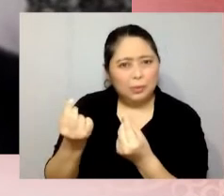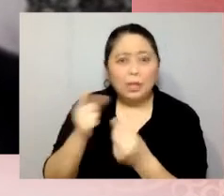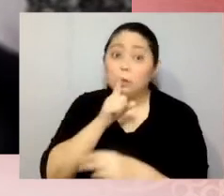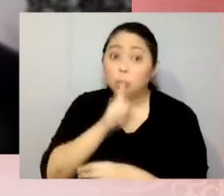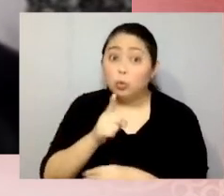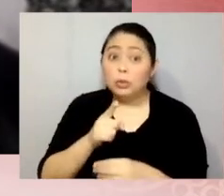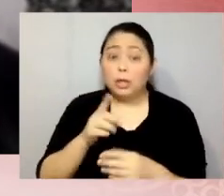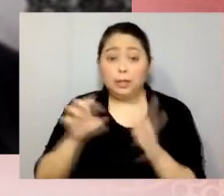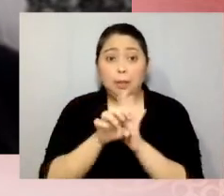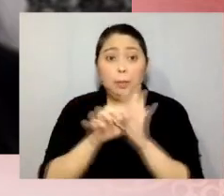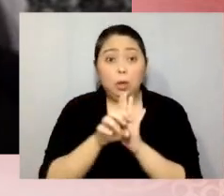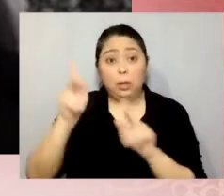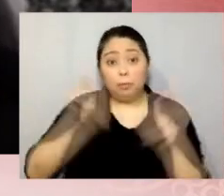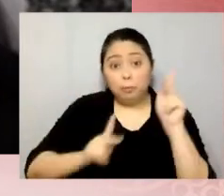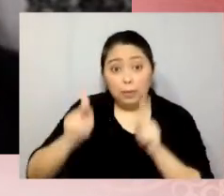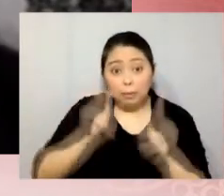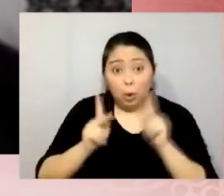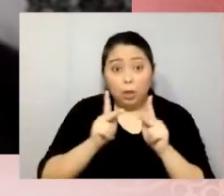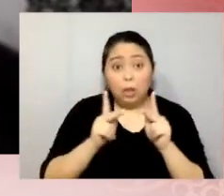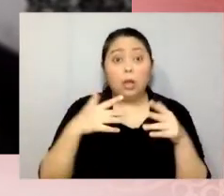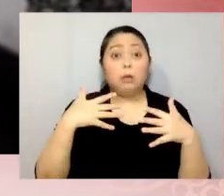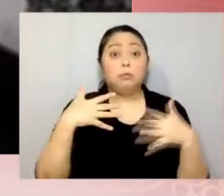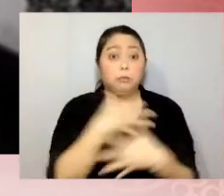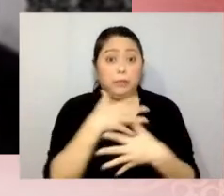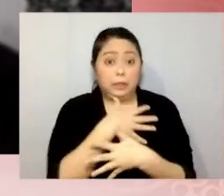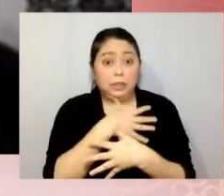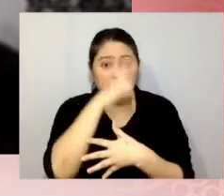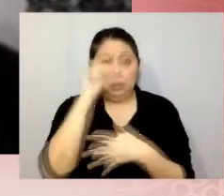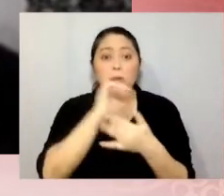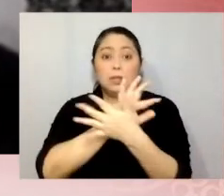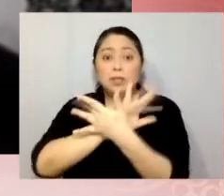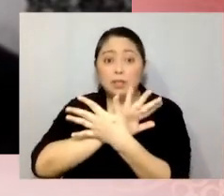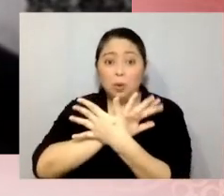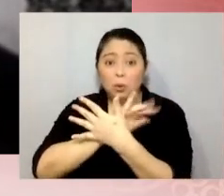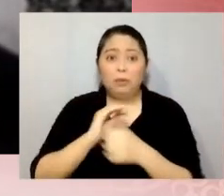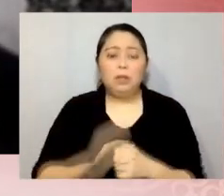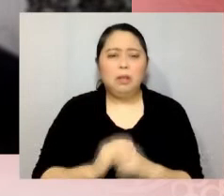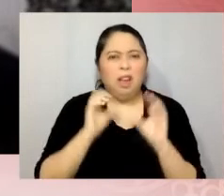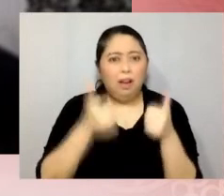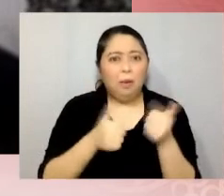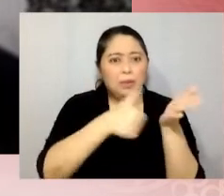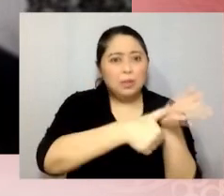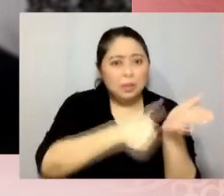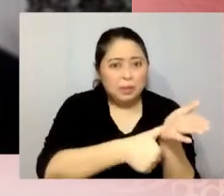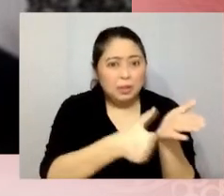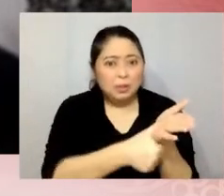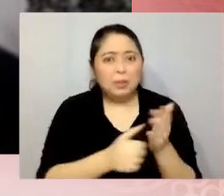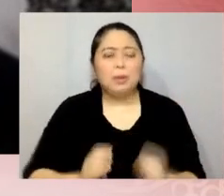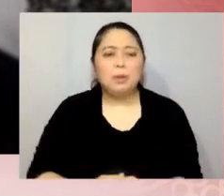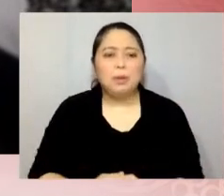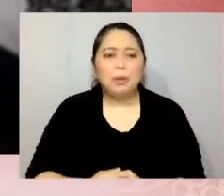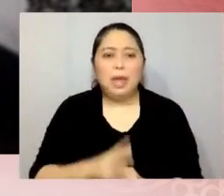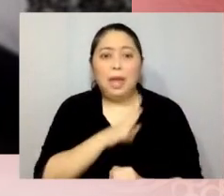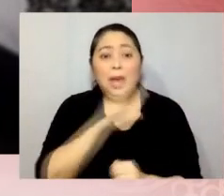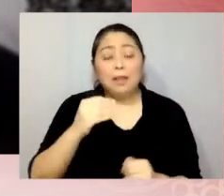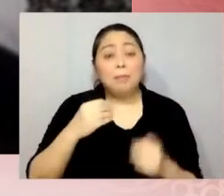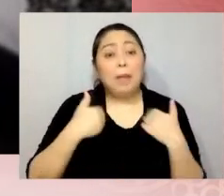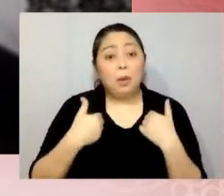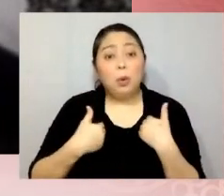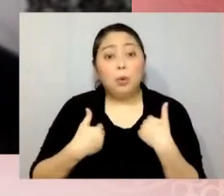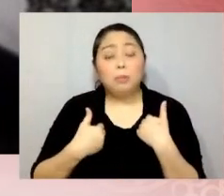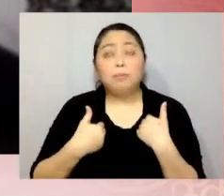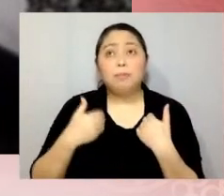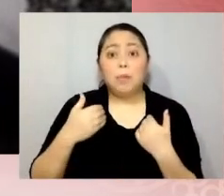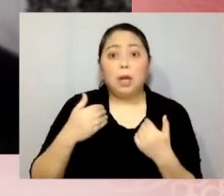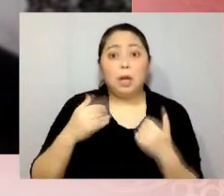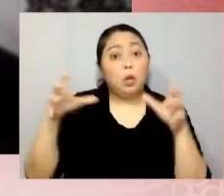fears, the COVID fears of the three honorable members of our House of Representatives who filed the bills to